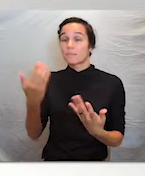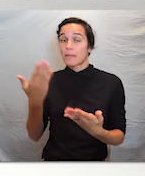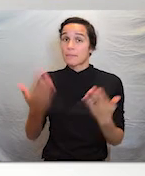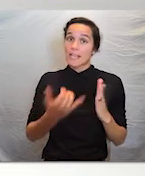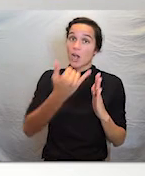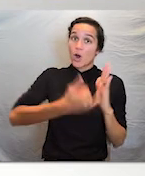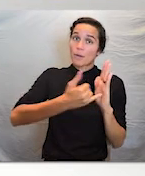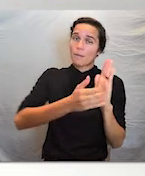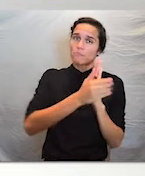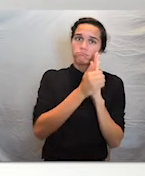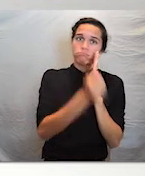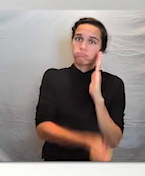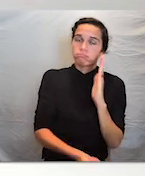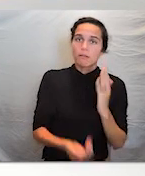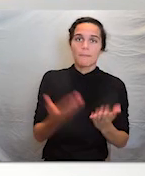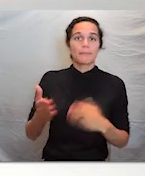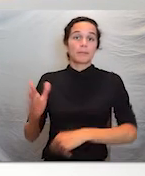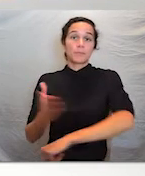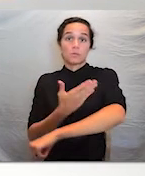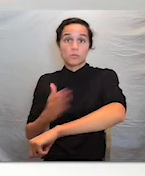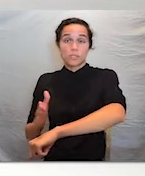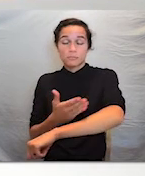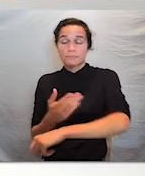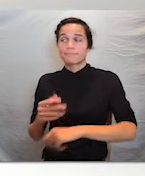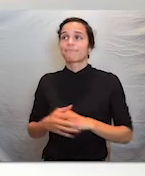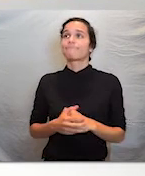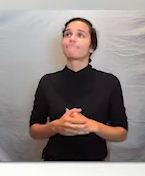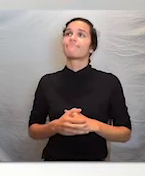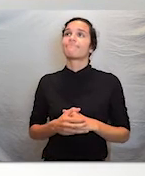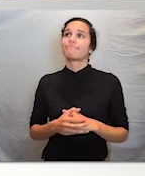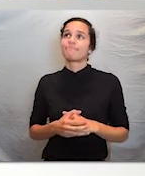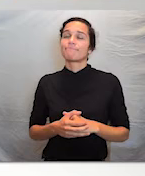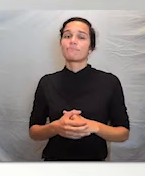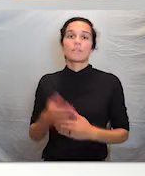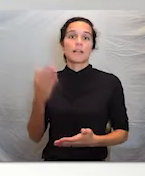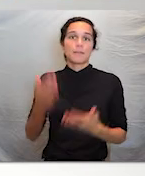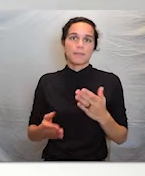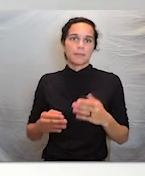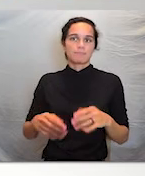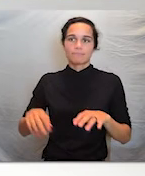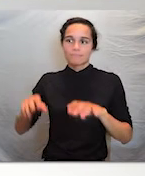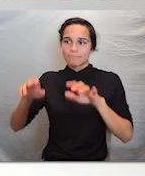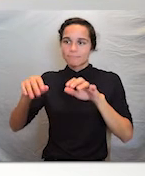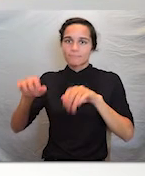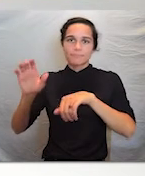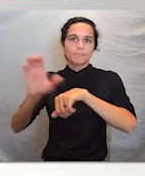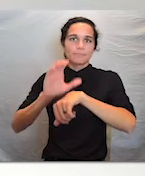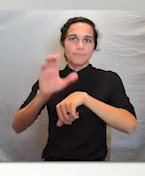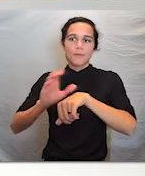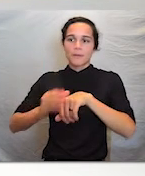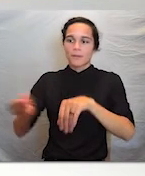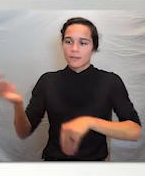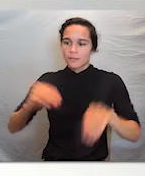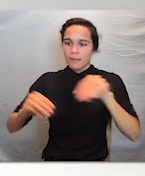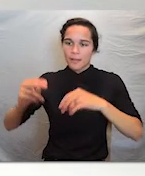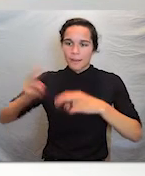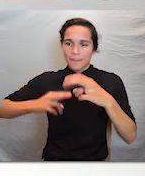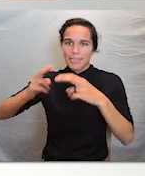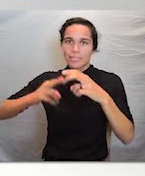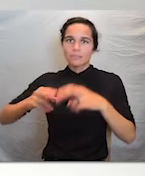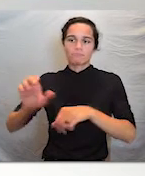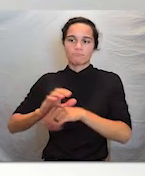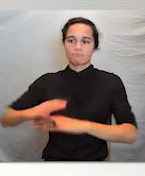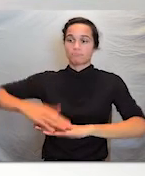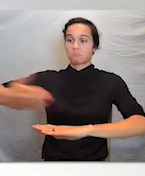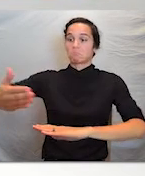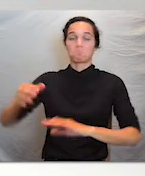or music or building computers for some people. And a skill